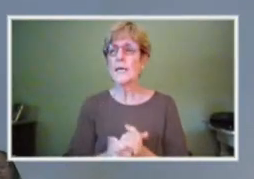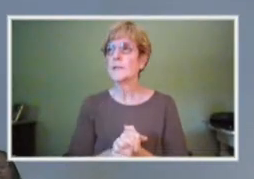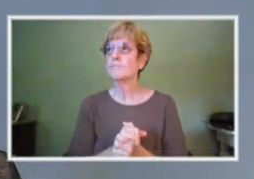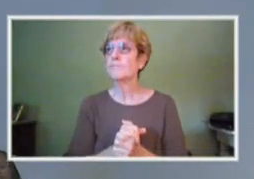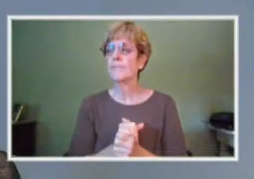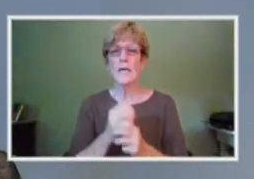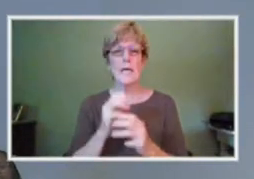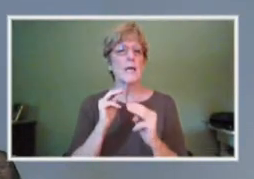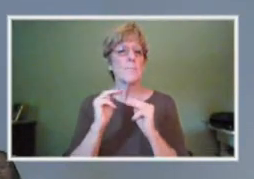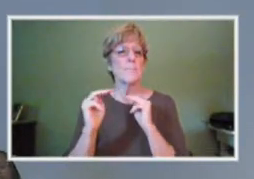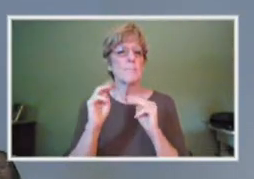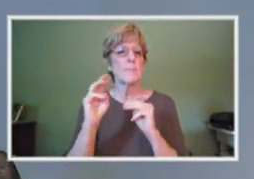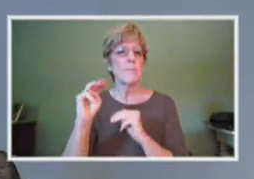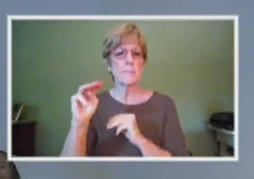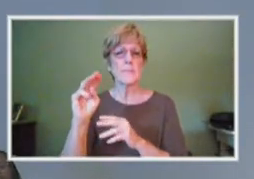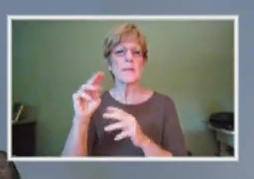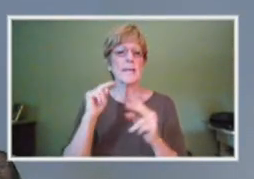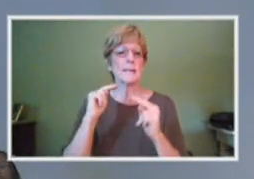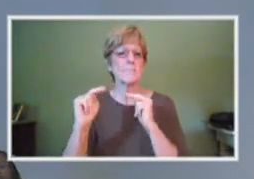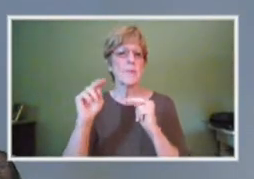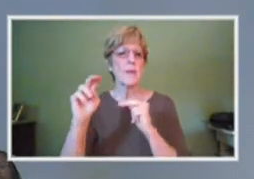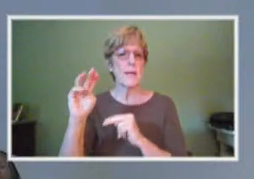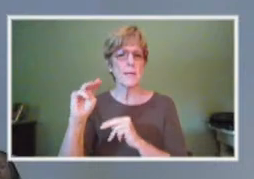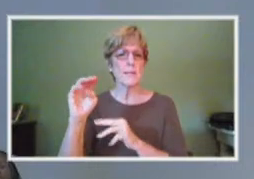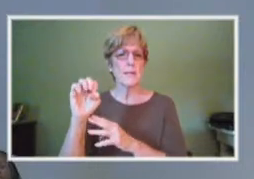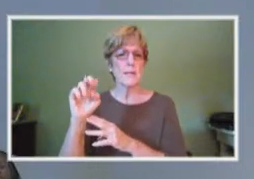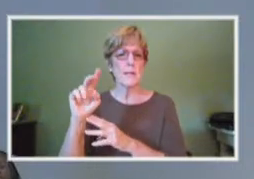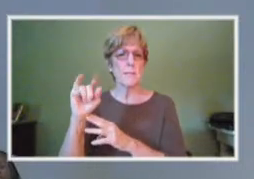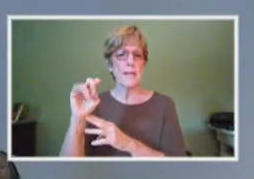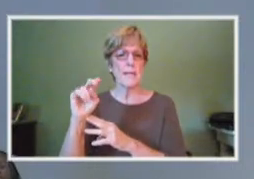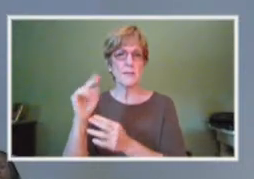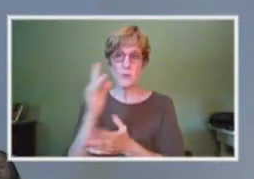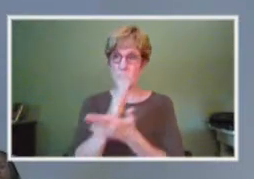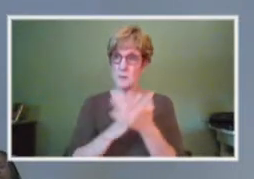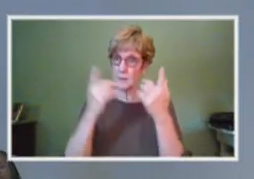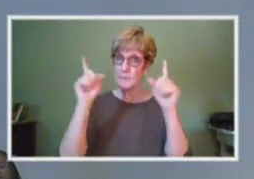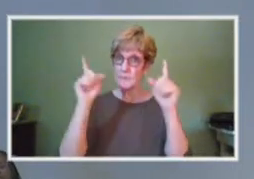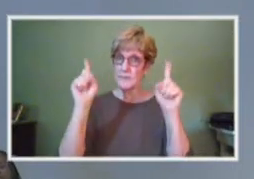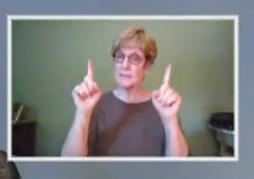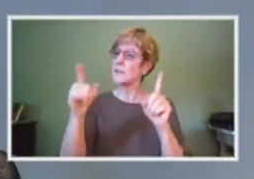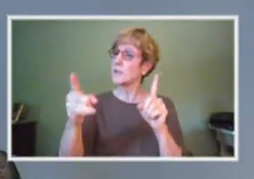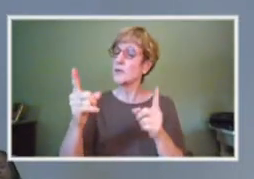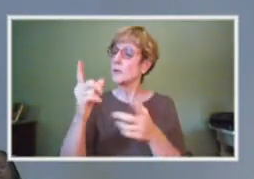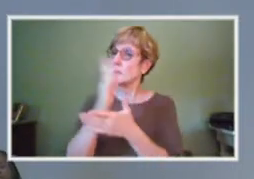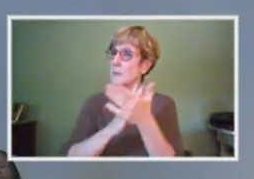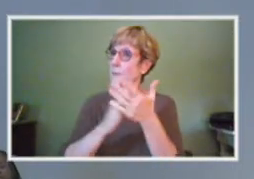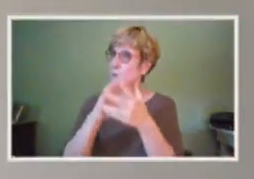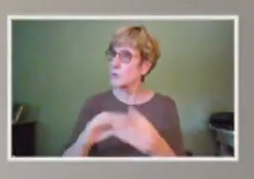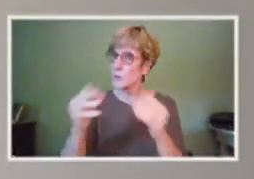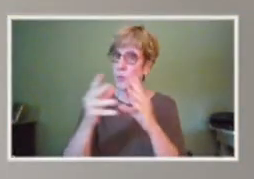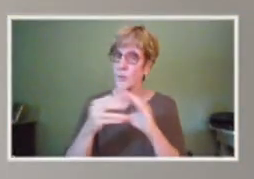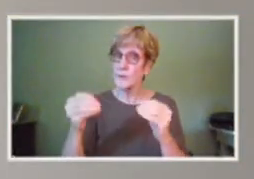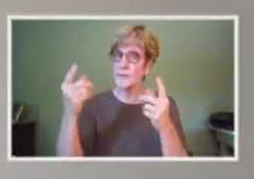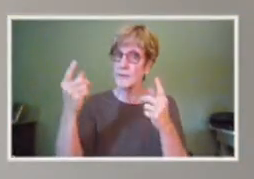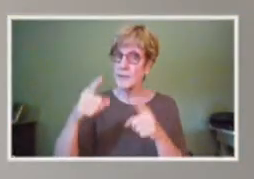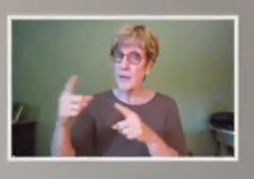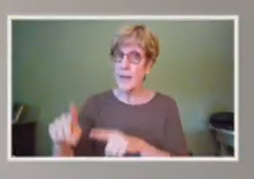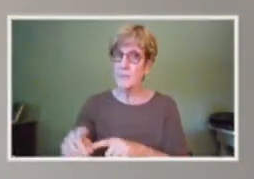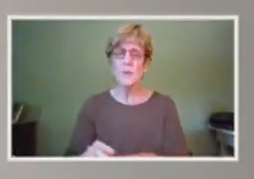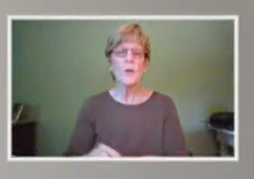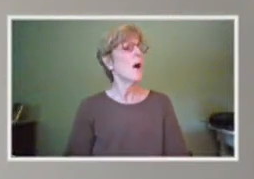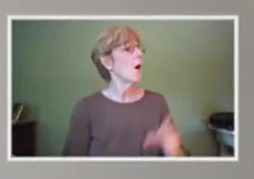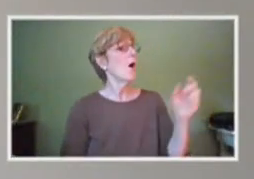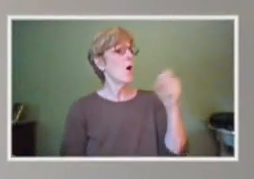mediation completed. And so there have been some successes. So can you talk about some of the successes that have occurred? Yeah, so